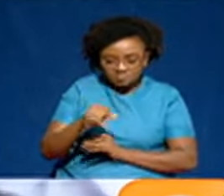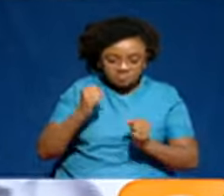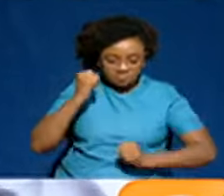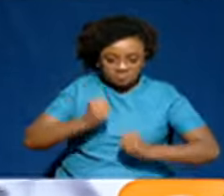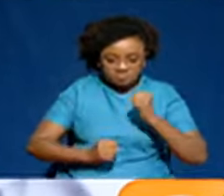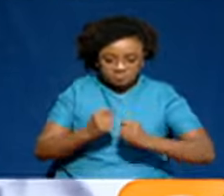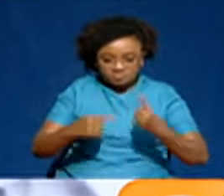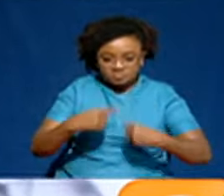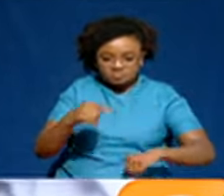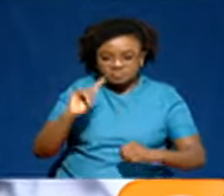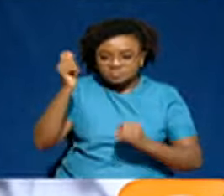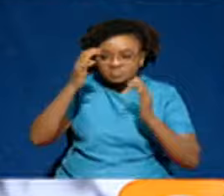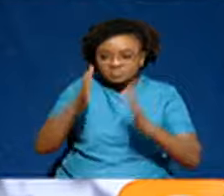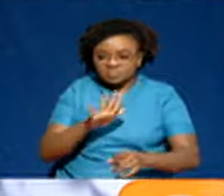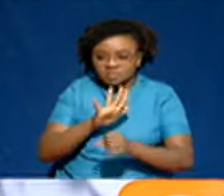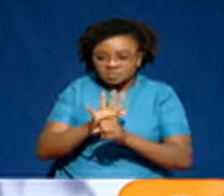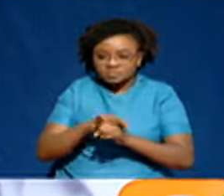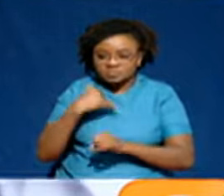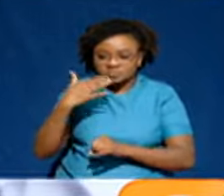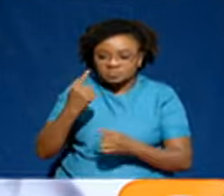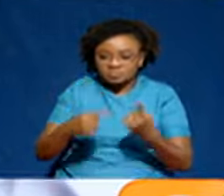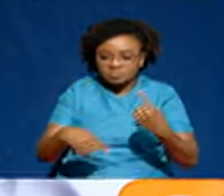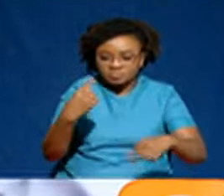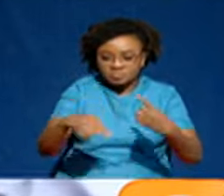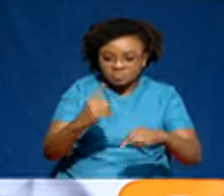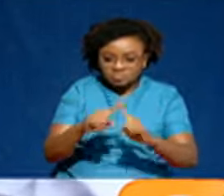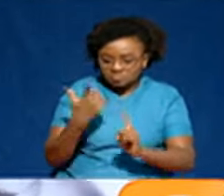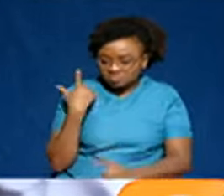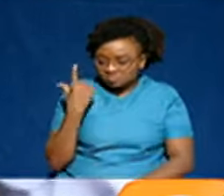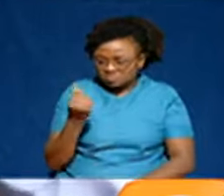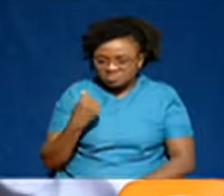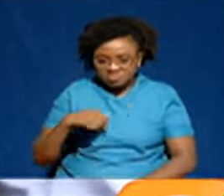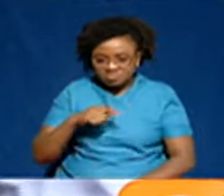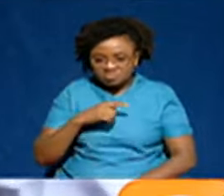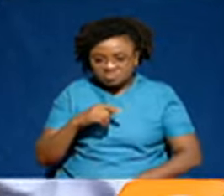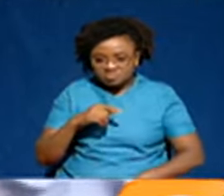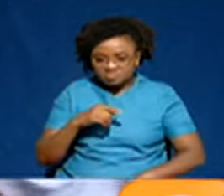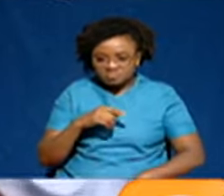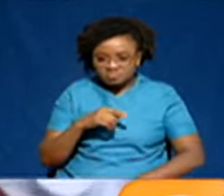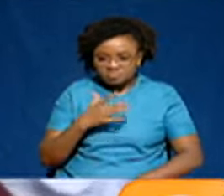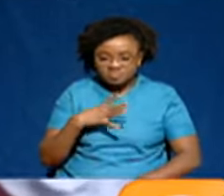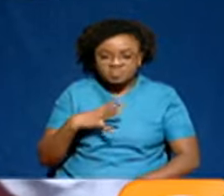Kenya has always done very well, but recently we have lost our prowess